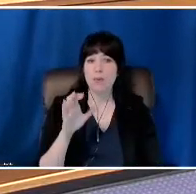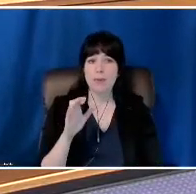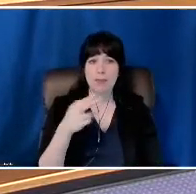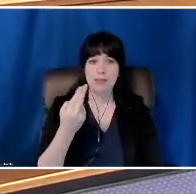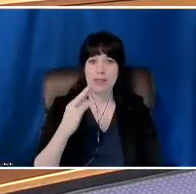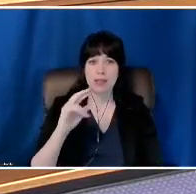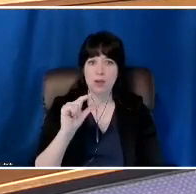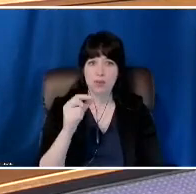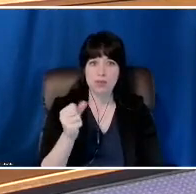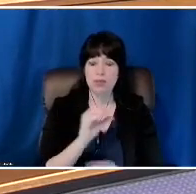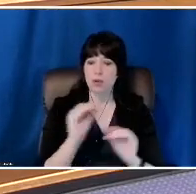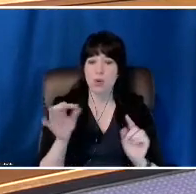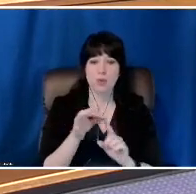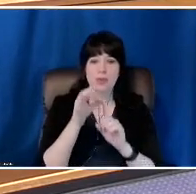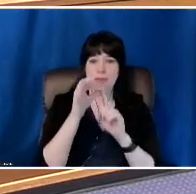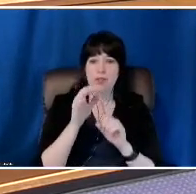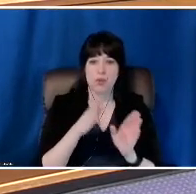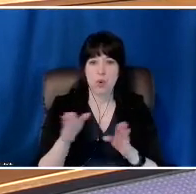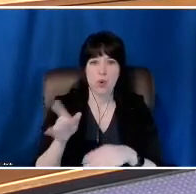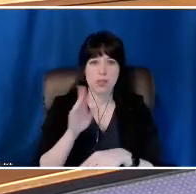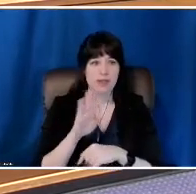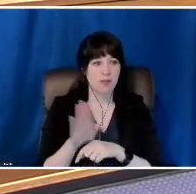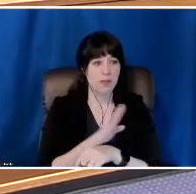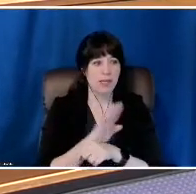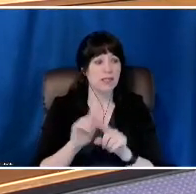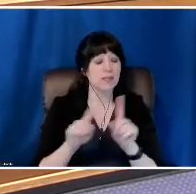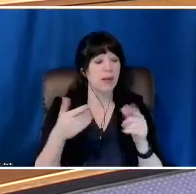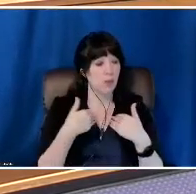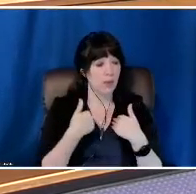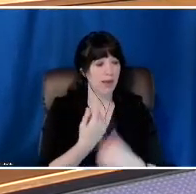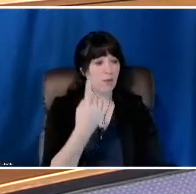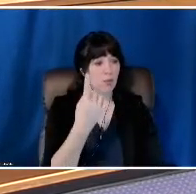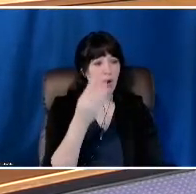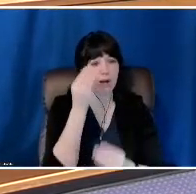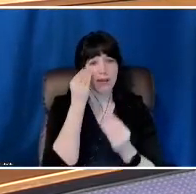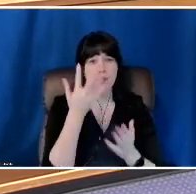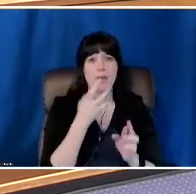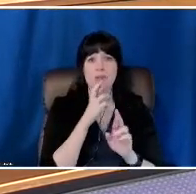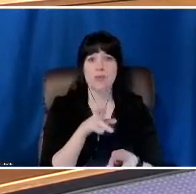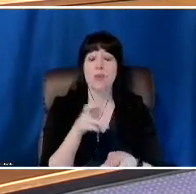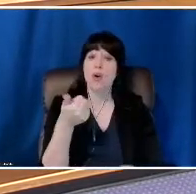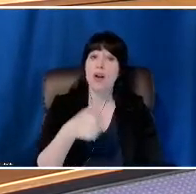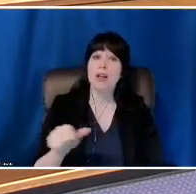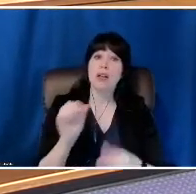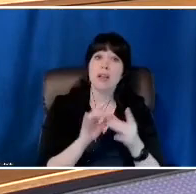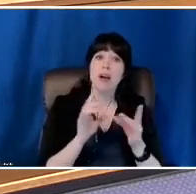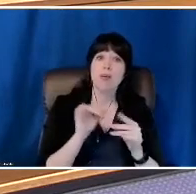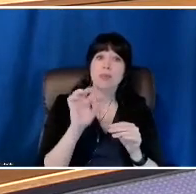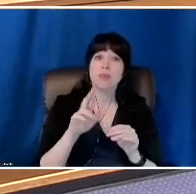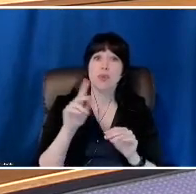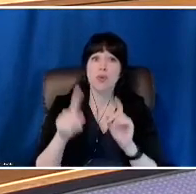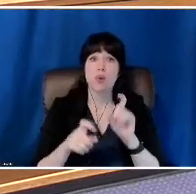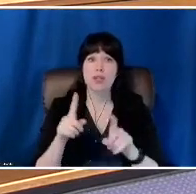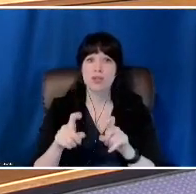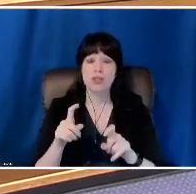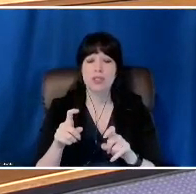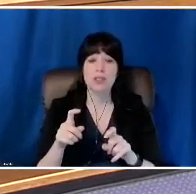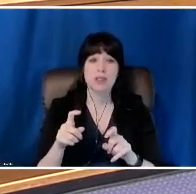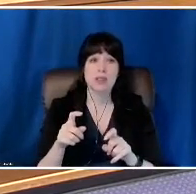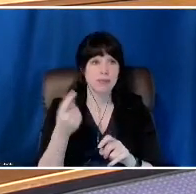of business, but we do have one information report. Any comments or questions? Or anything from